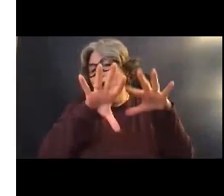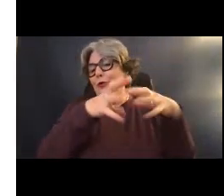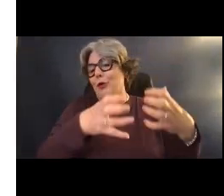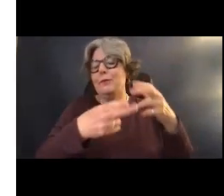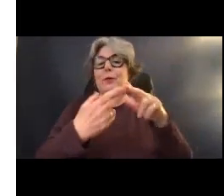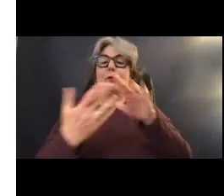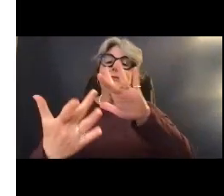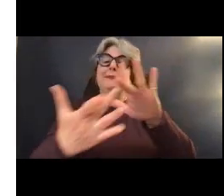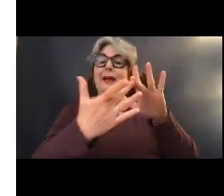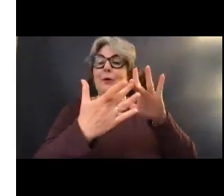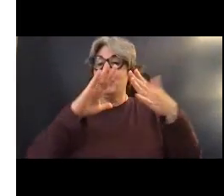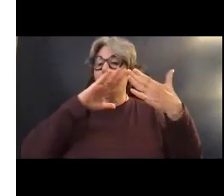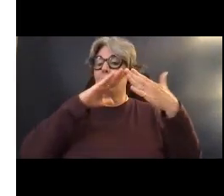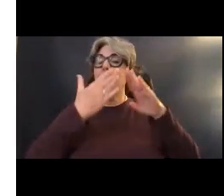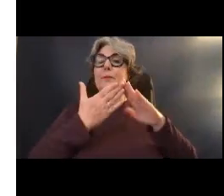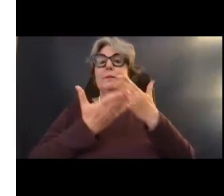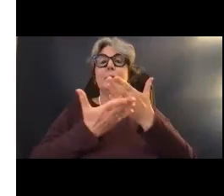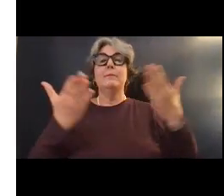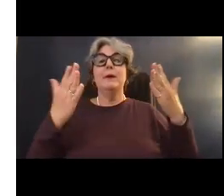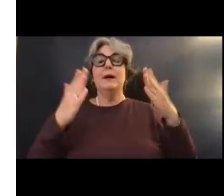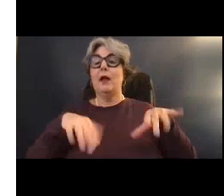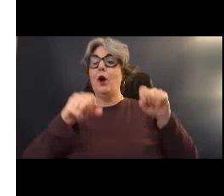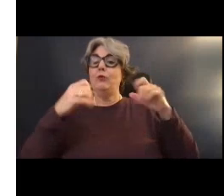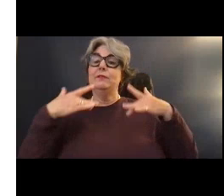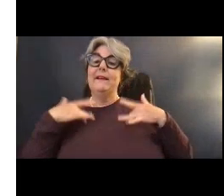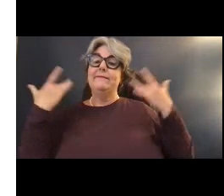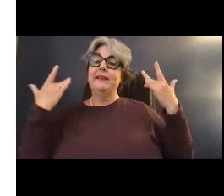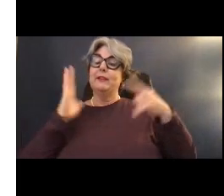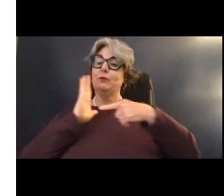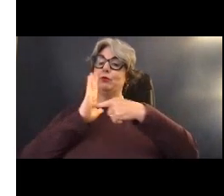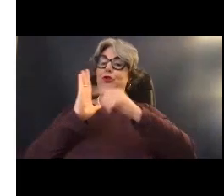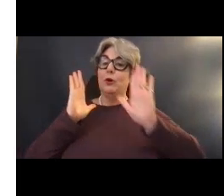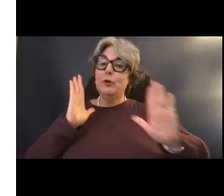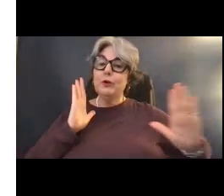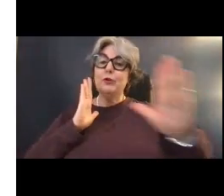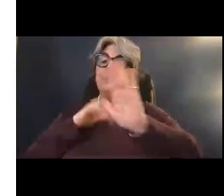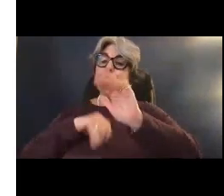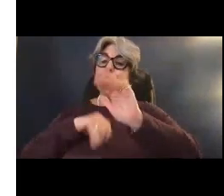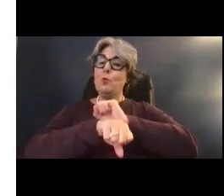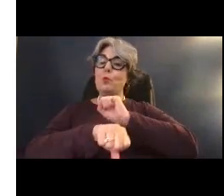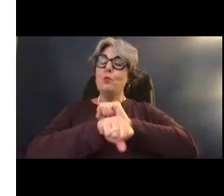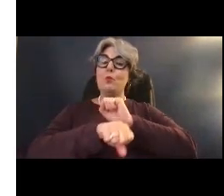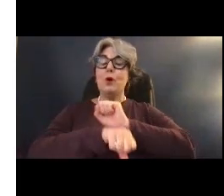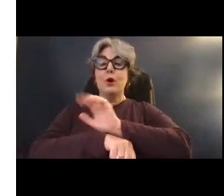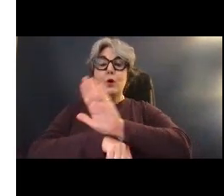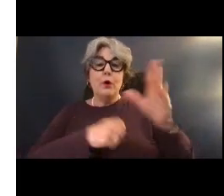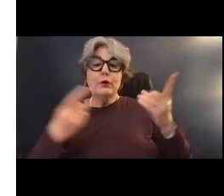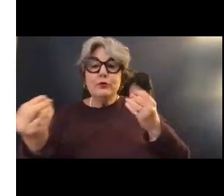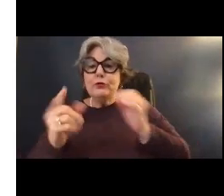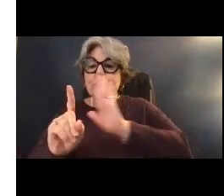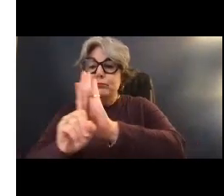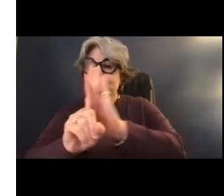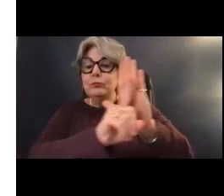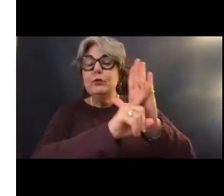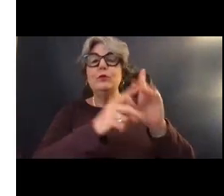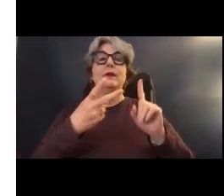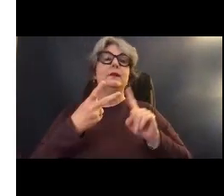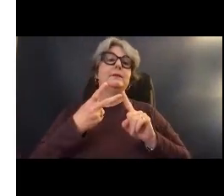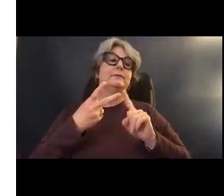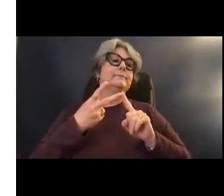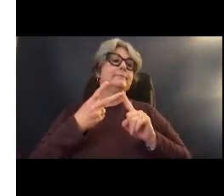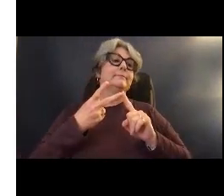networking community, but we want to hold events where we're showcasing your work. We want to hear what you all are doing,